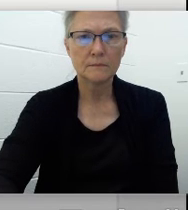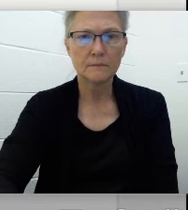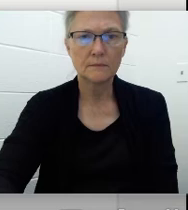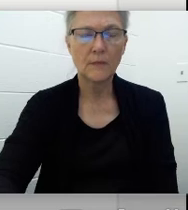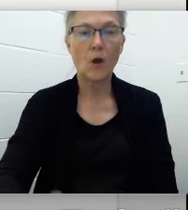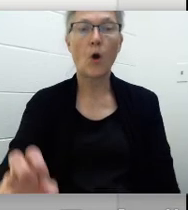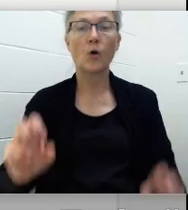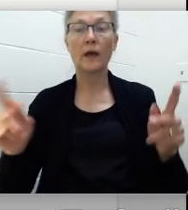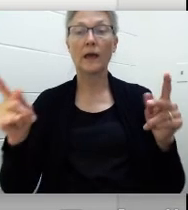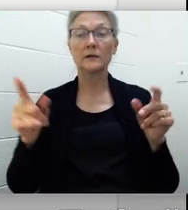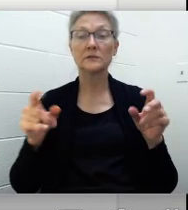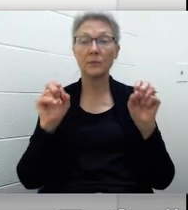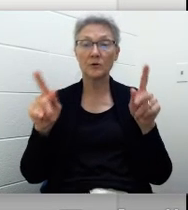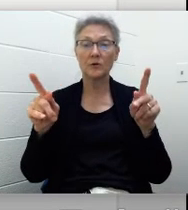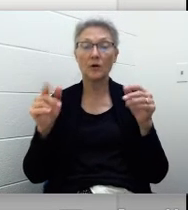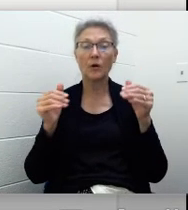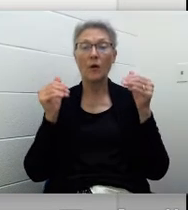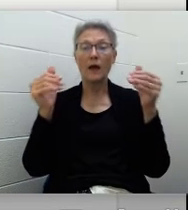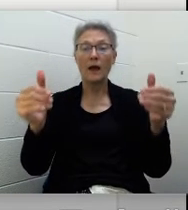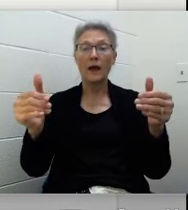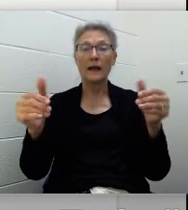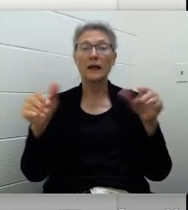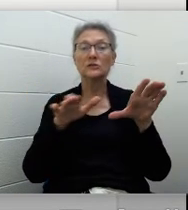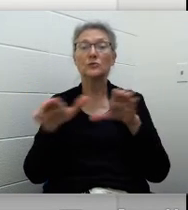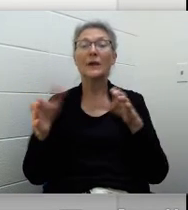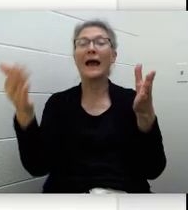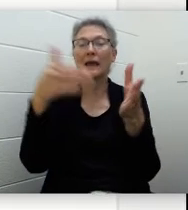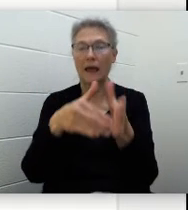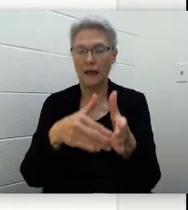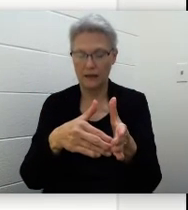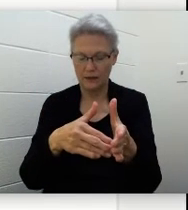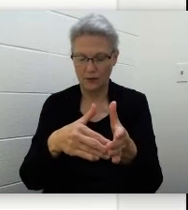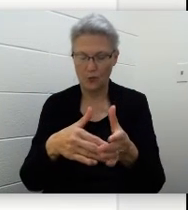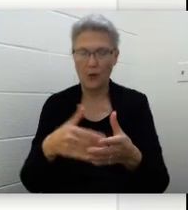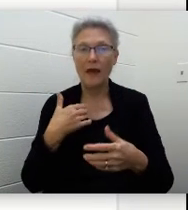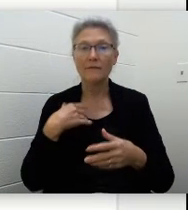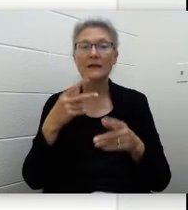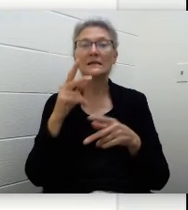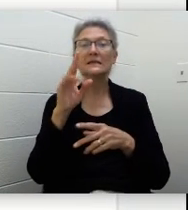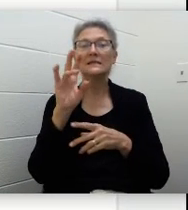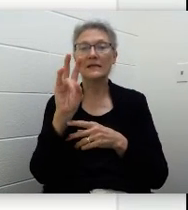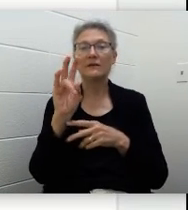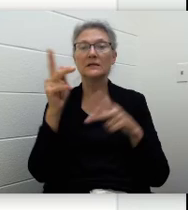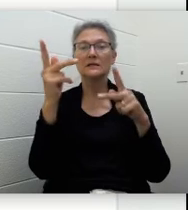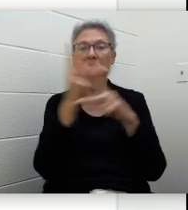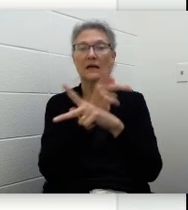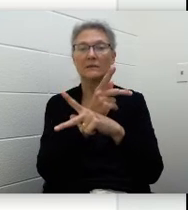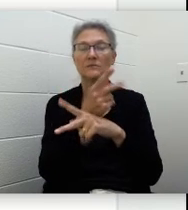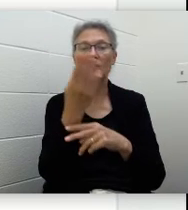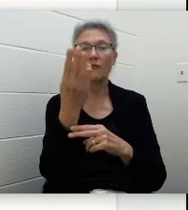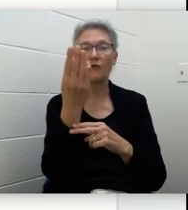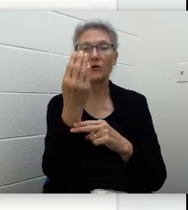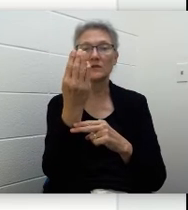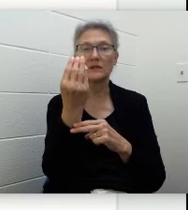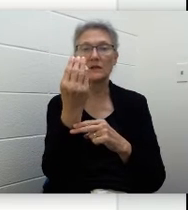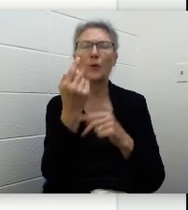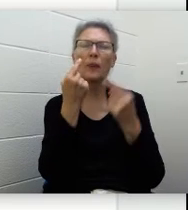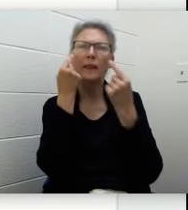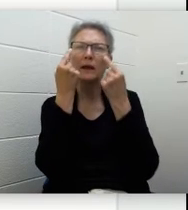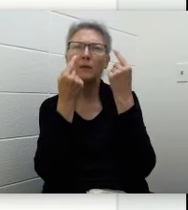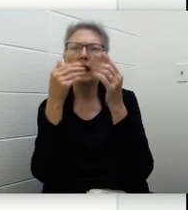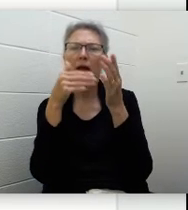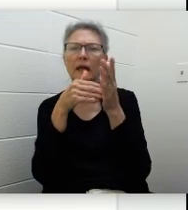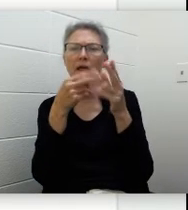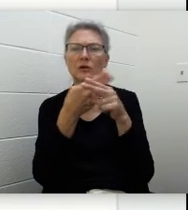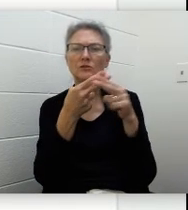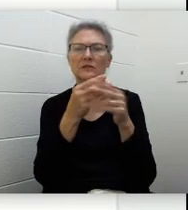All right, here's our chance to go ahead and do it again. We've got 7 times 14. So now we're going to think about, again, using